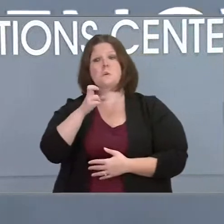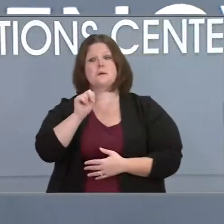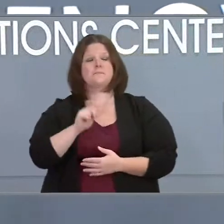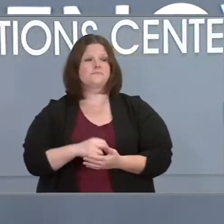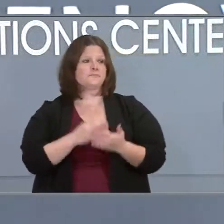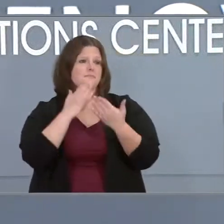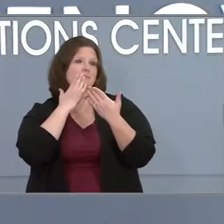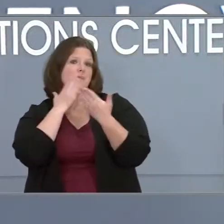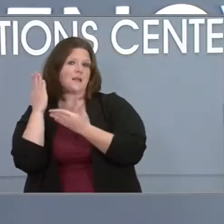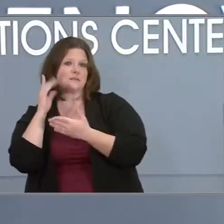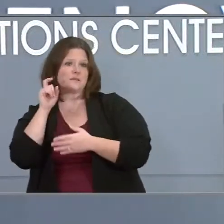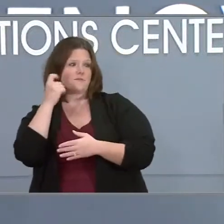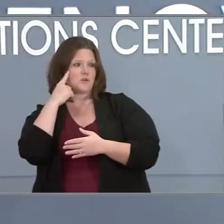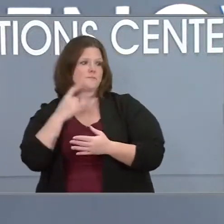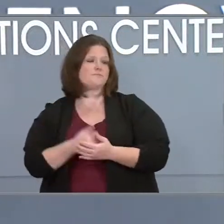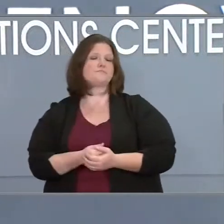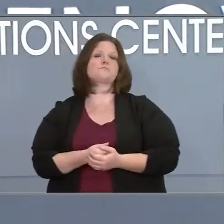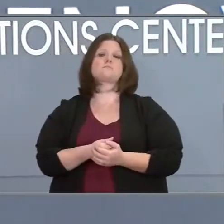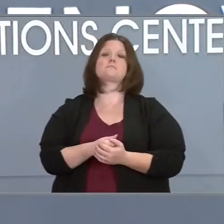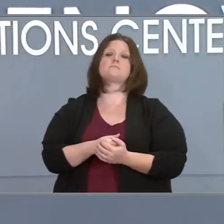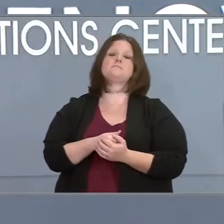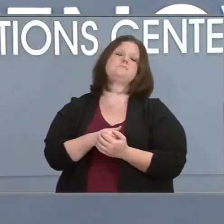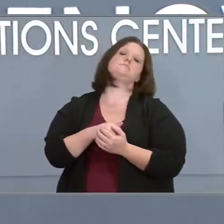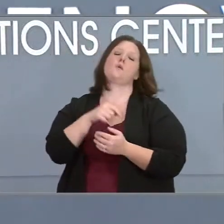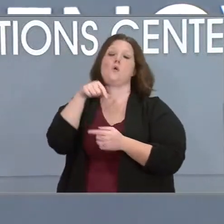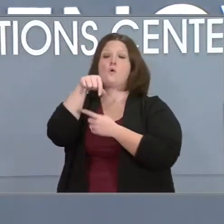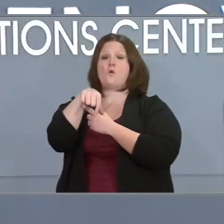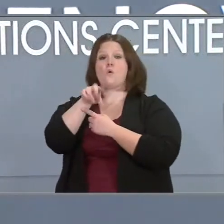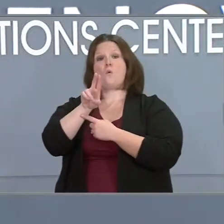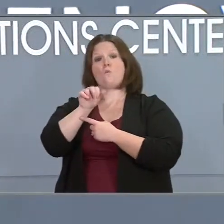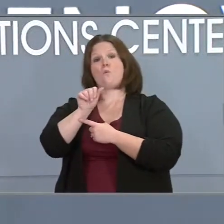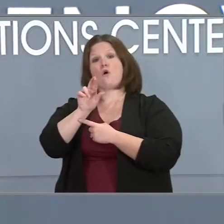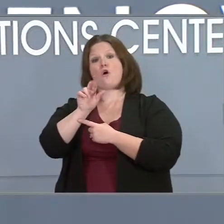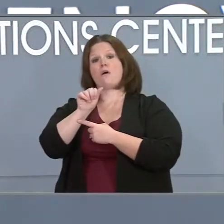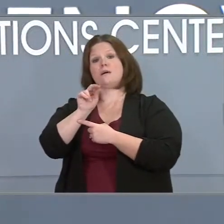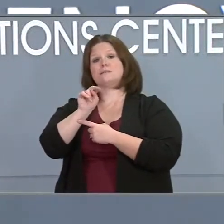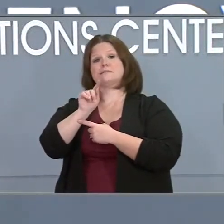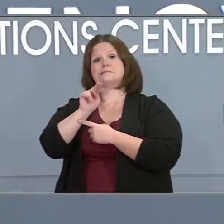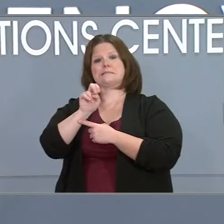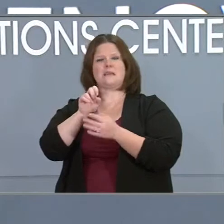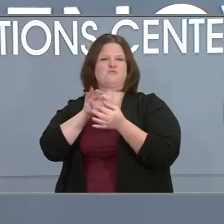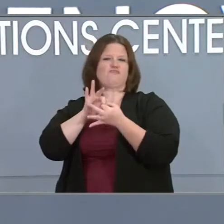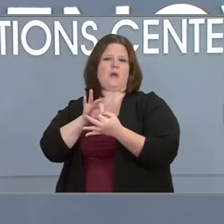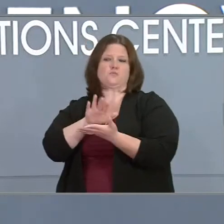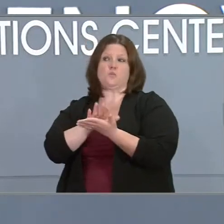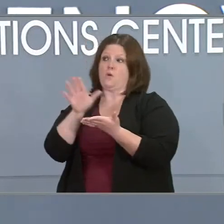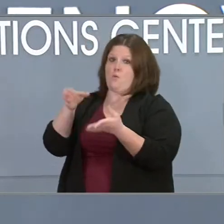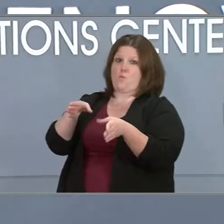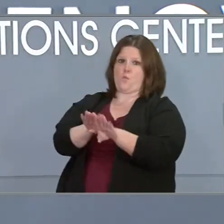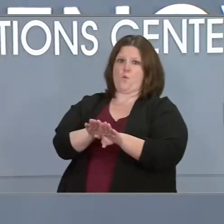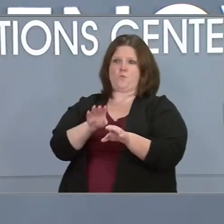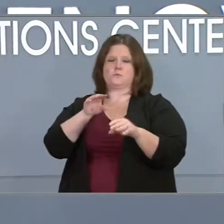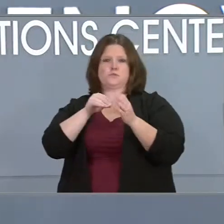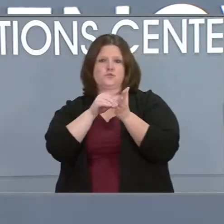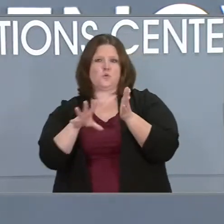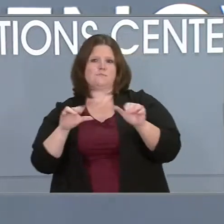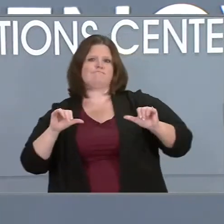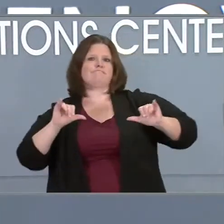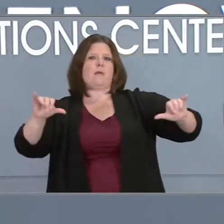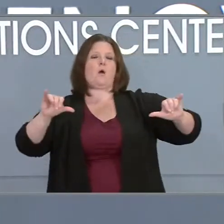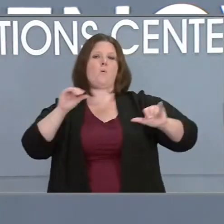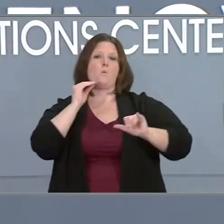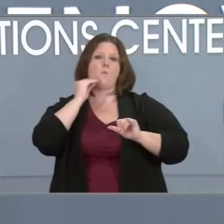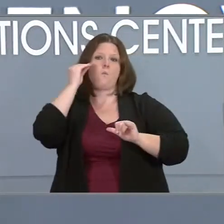Thanks, Governor. So first, a couple of things about quarantine itself with our students. So we already know that if there is